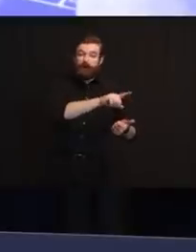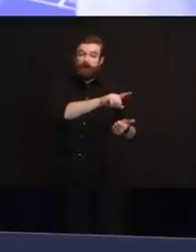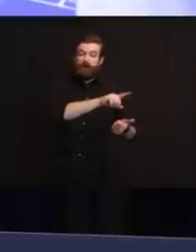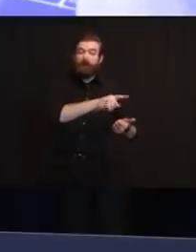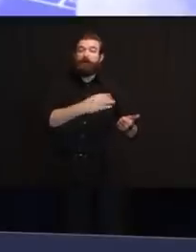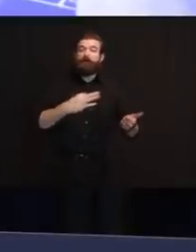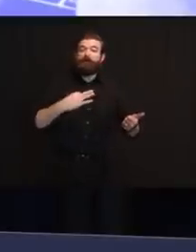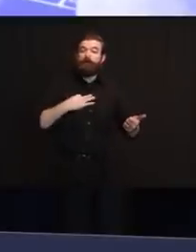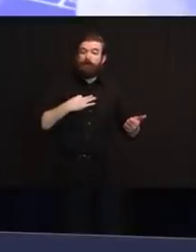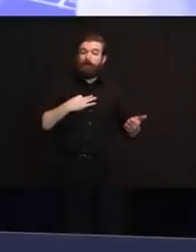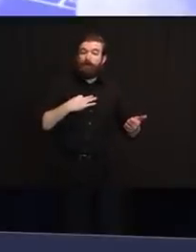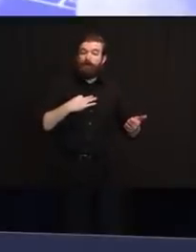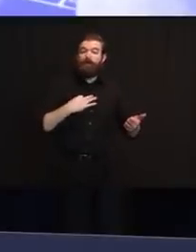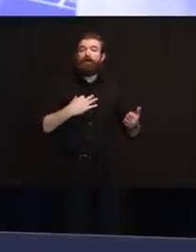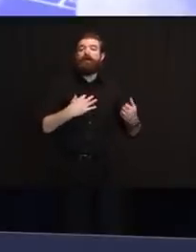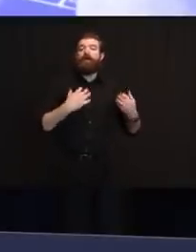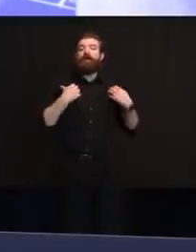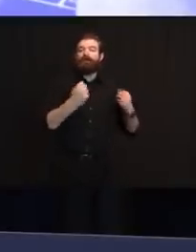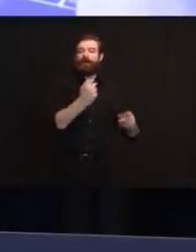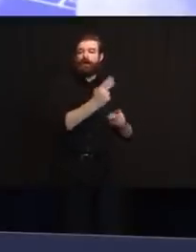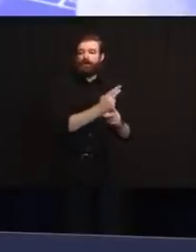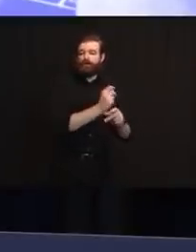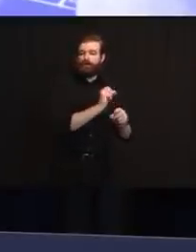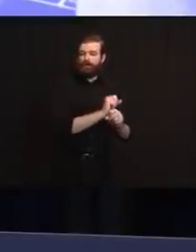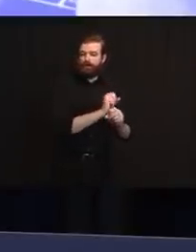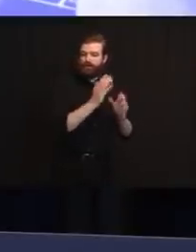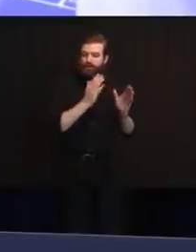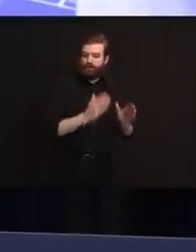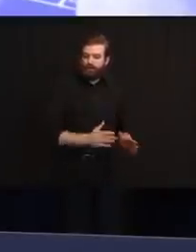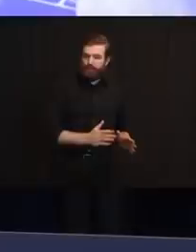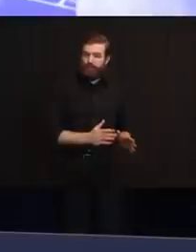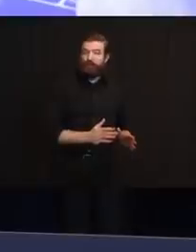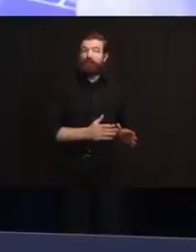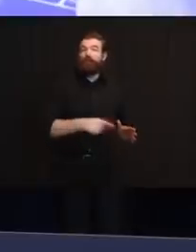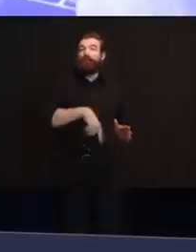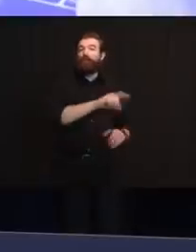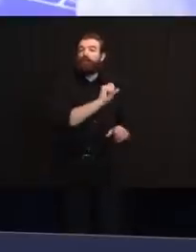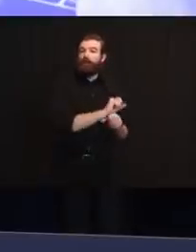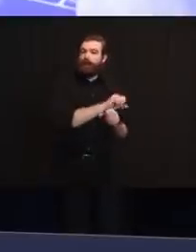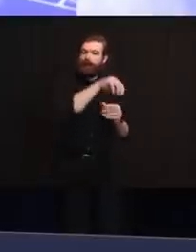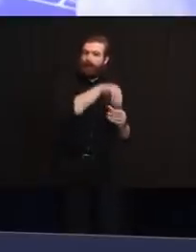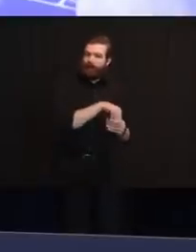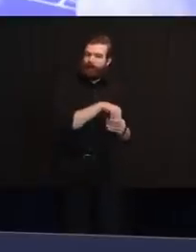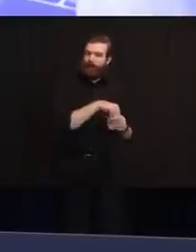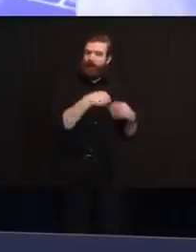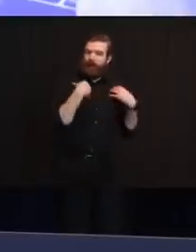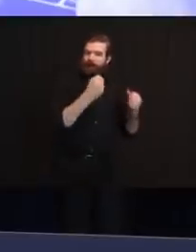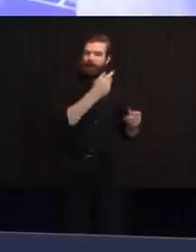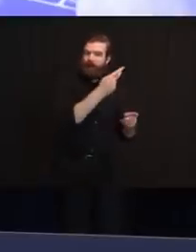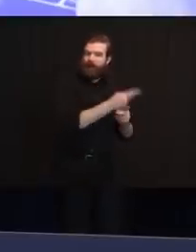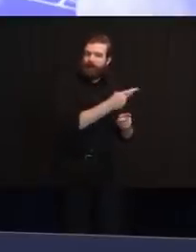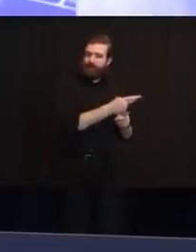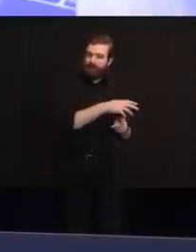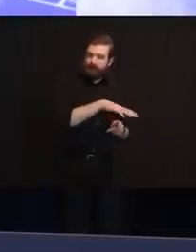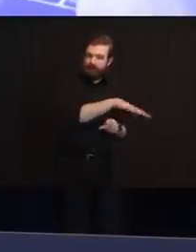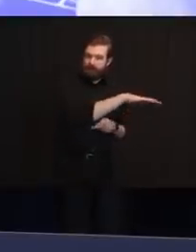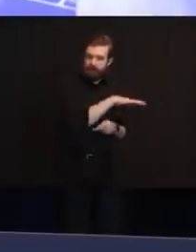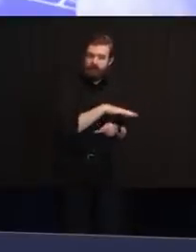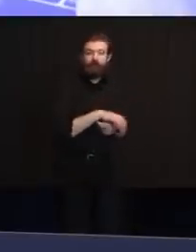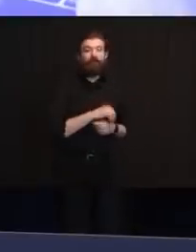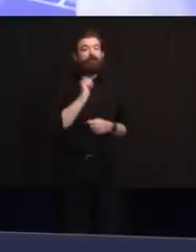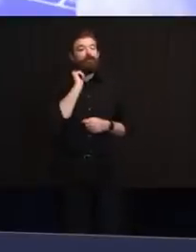settings who have the potential for direct or indirect exposure to patients or infectious